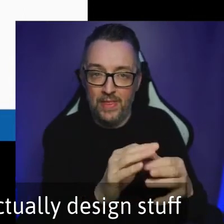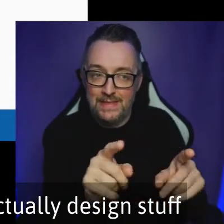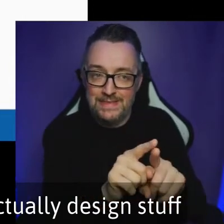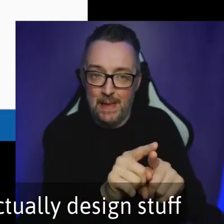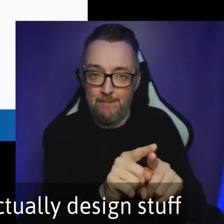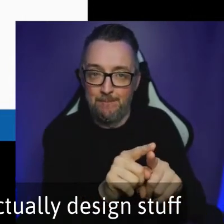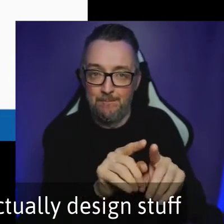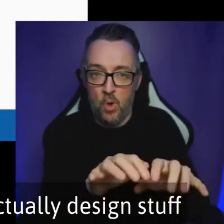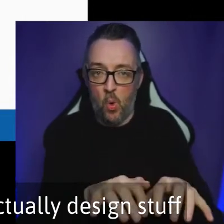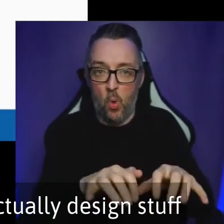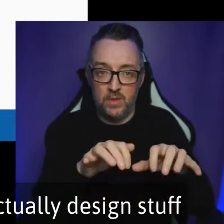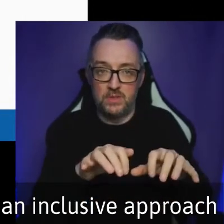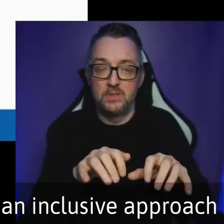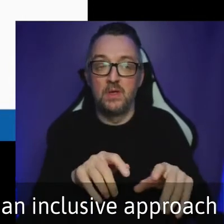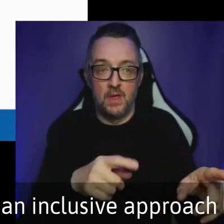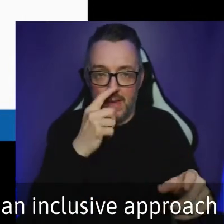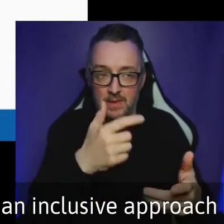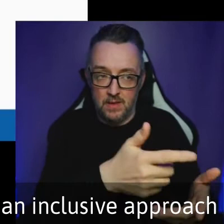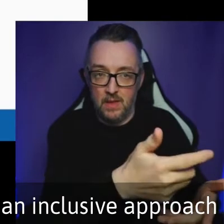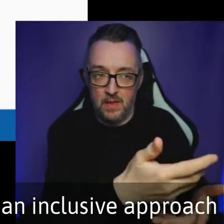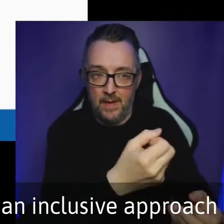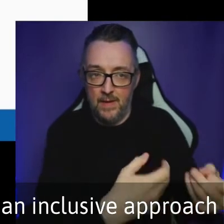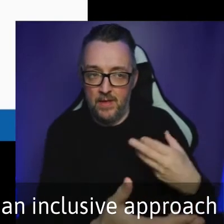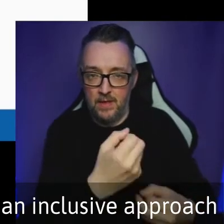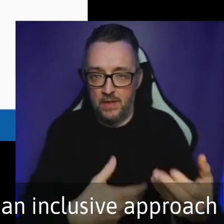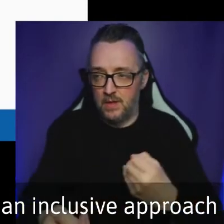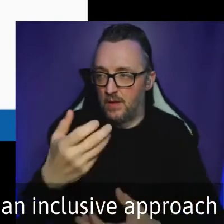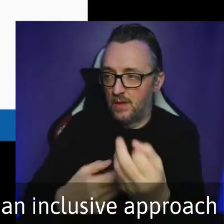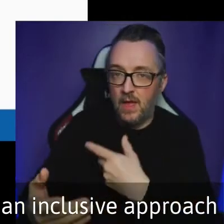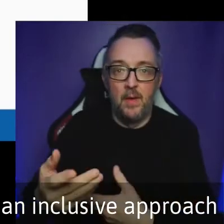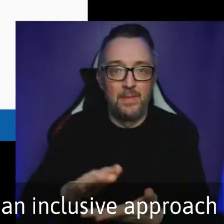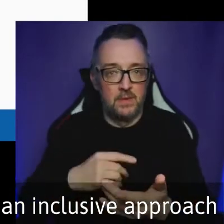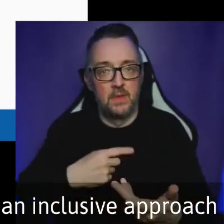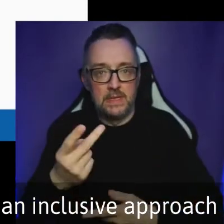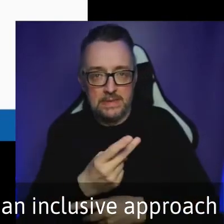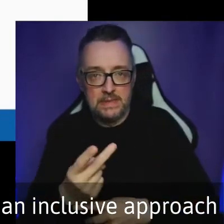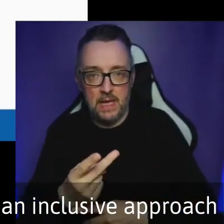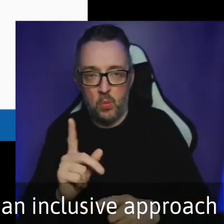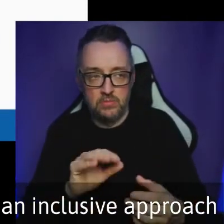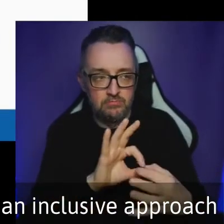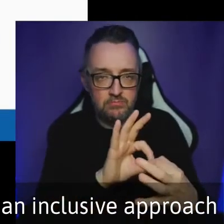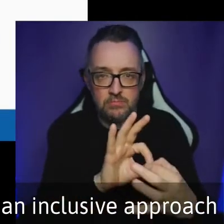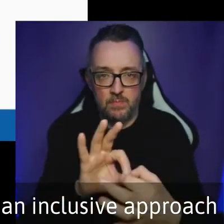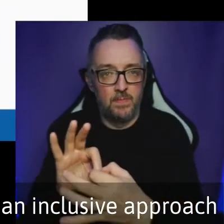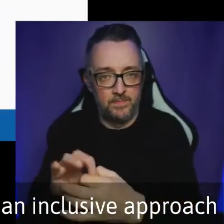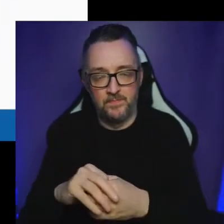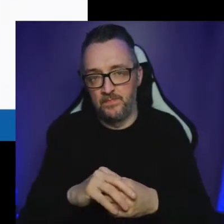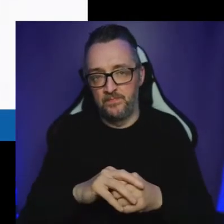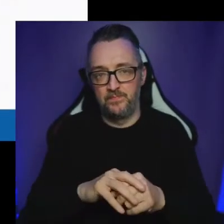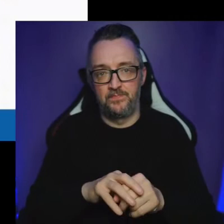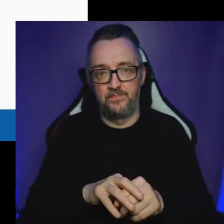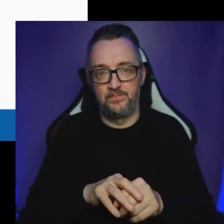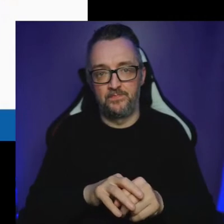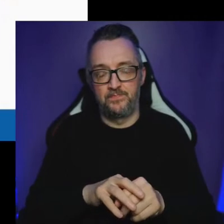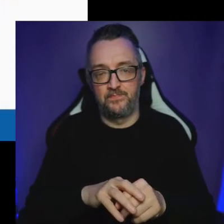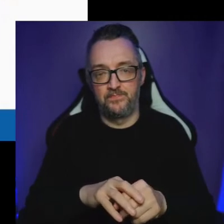to actually design stuff. And that can be a really important part of taking an inclusive approach. And